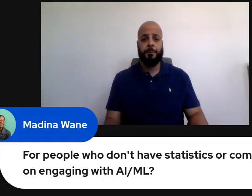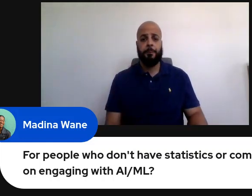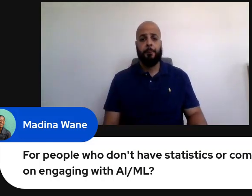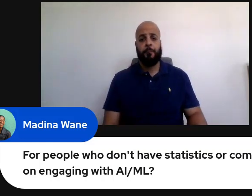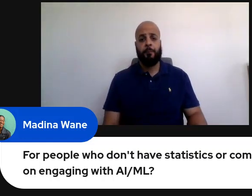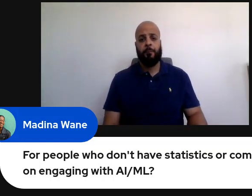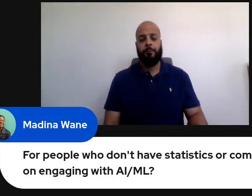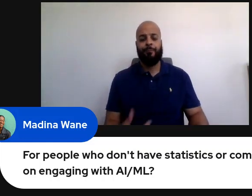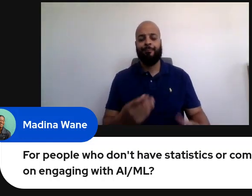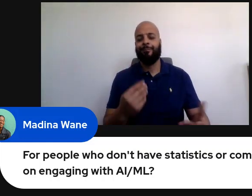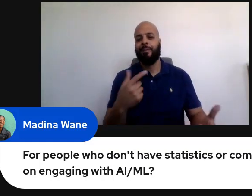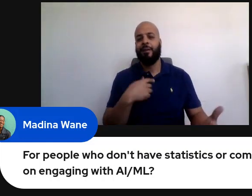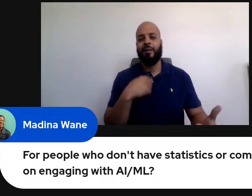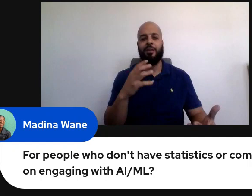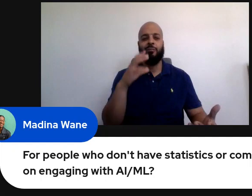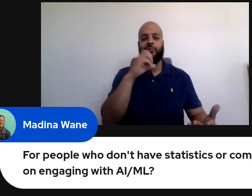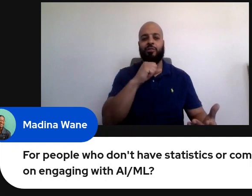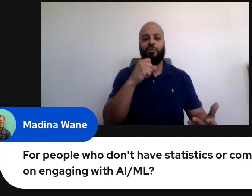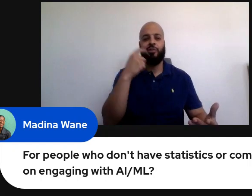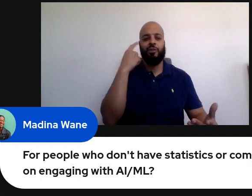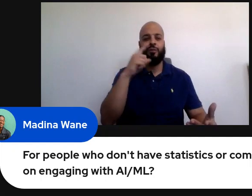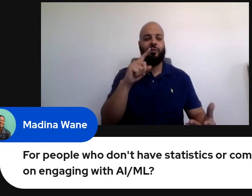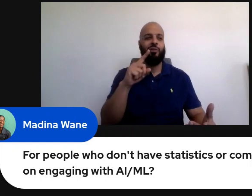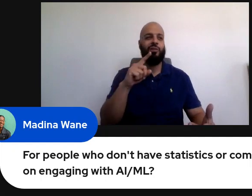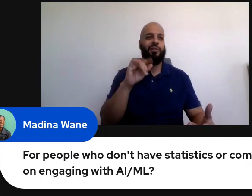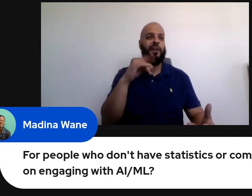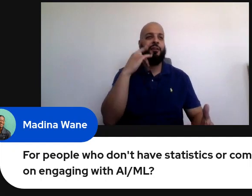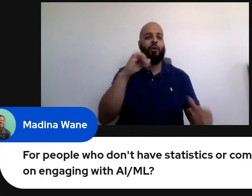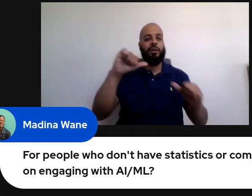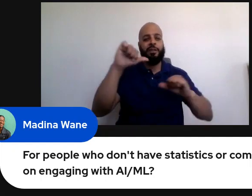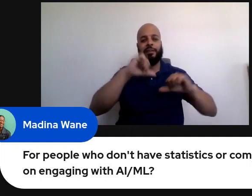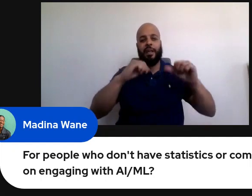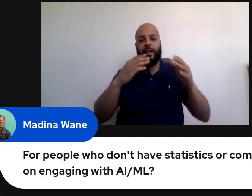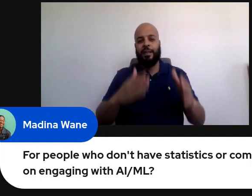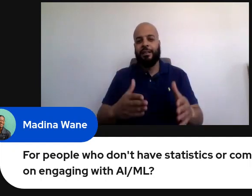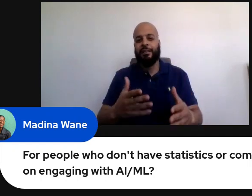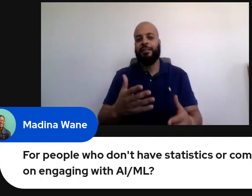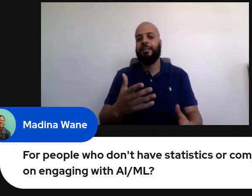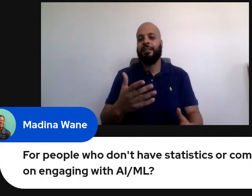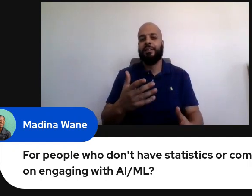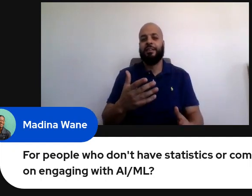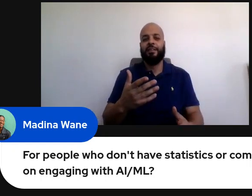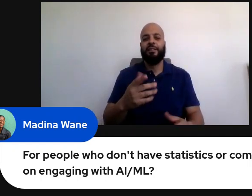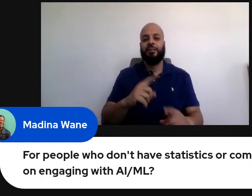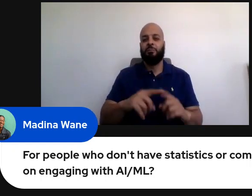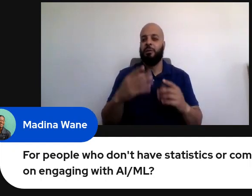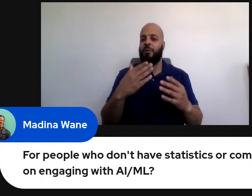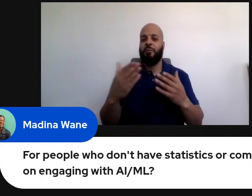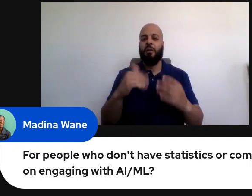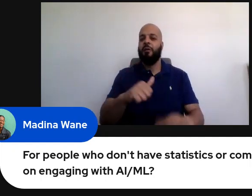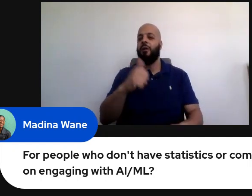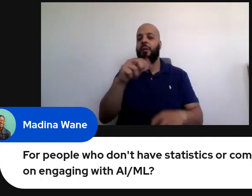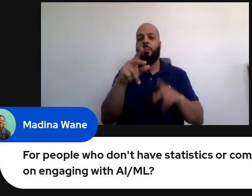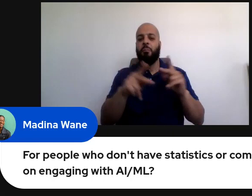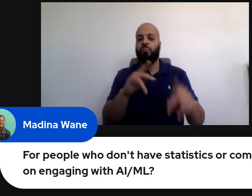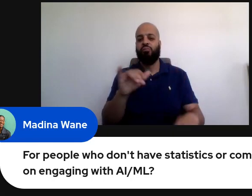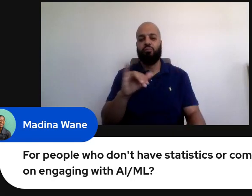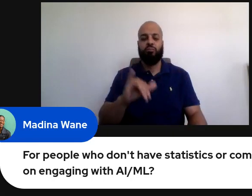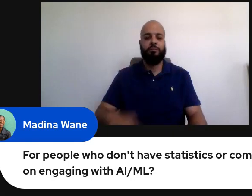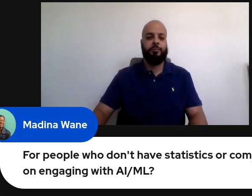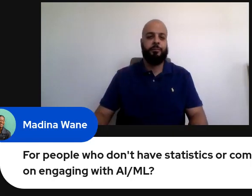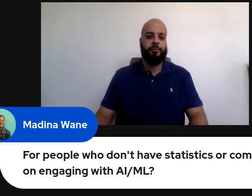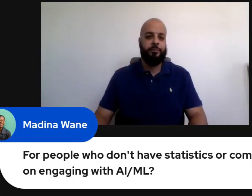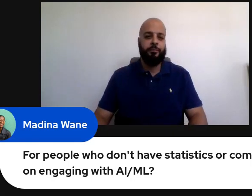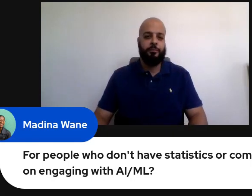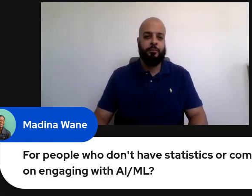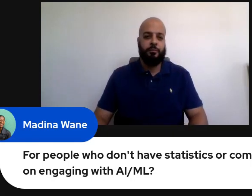And I'm assuming that it's for scientists, immunologists, but maybe broader than that as well.